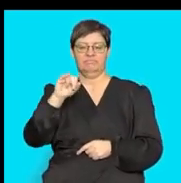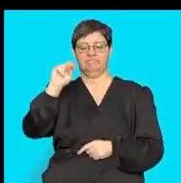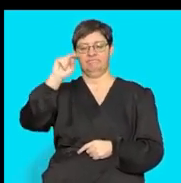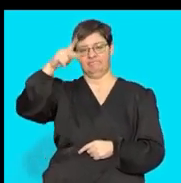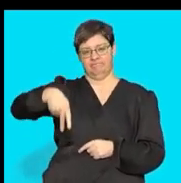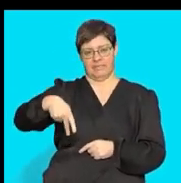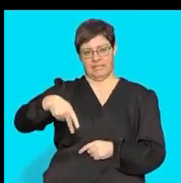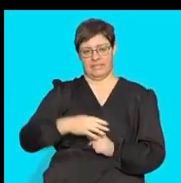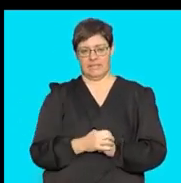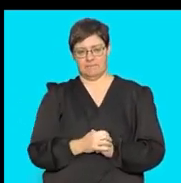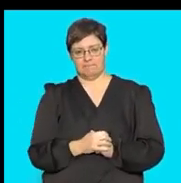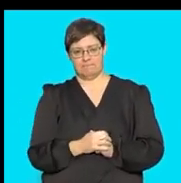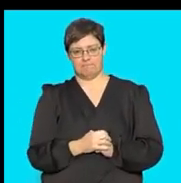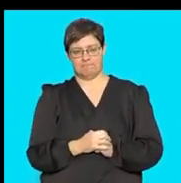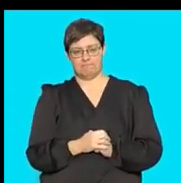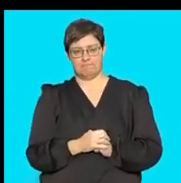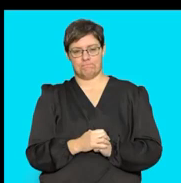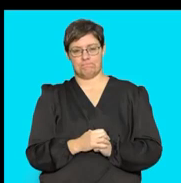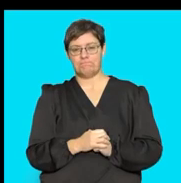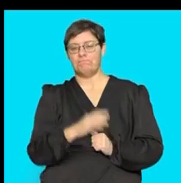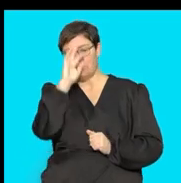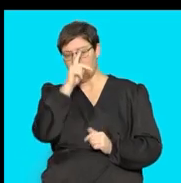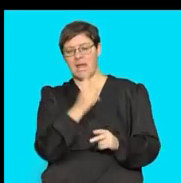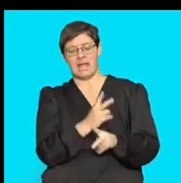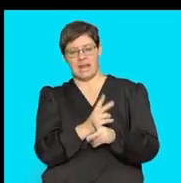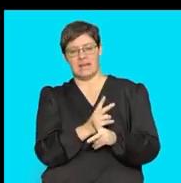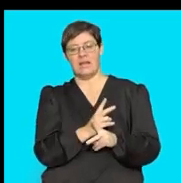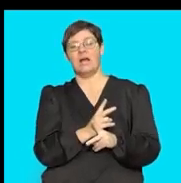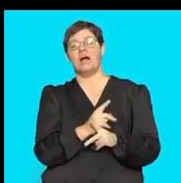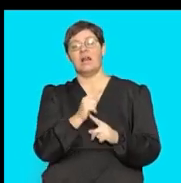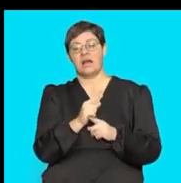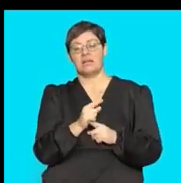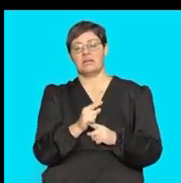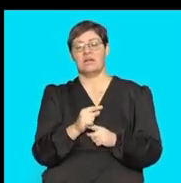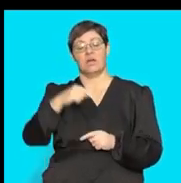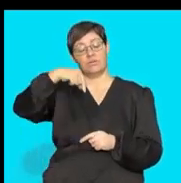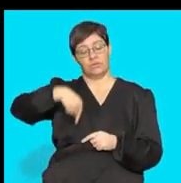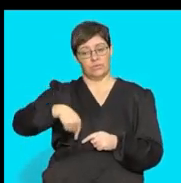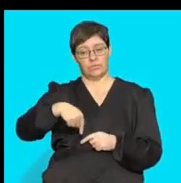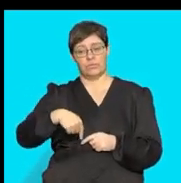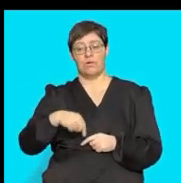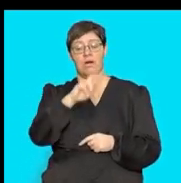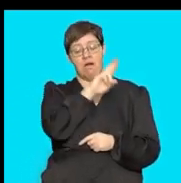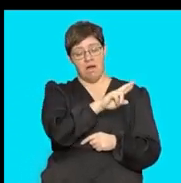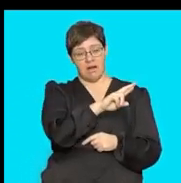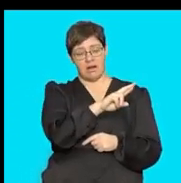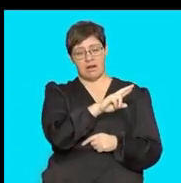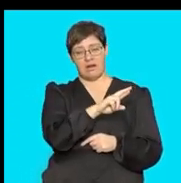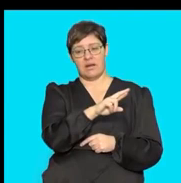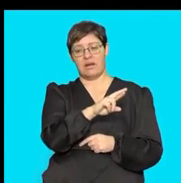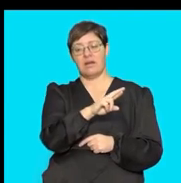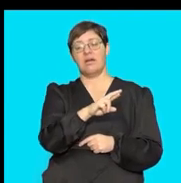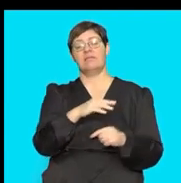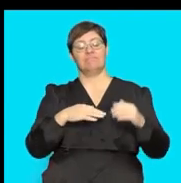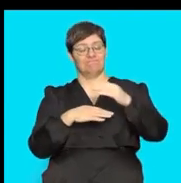QR sine of P. Just remember again, if we were using the last version, it's Q, R,